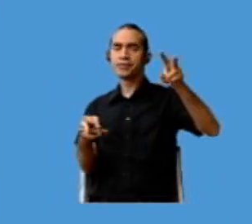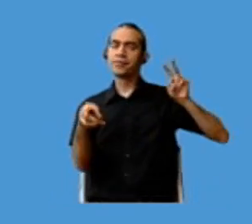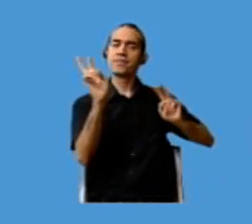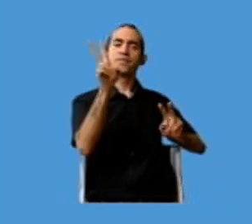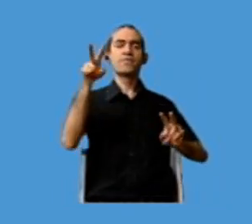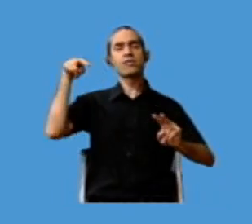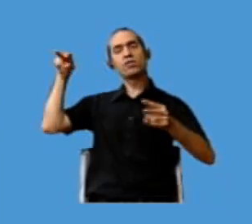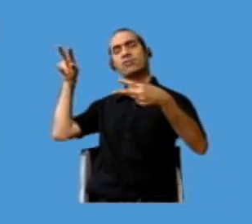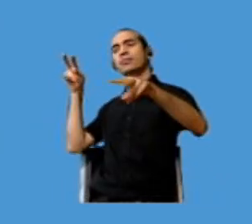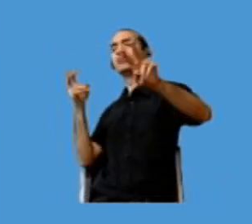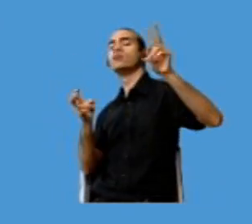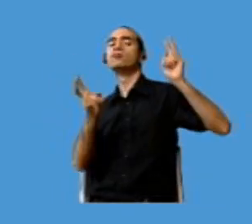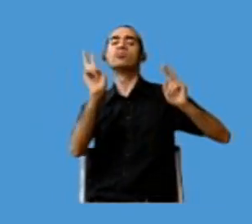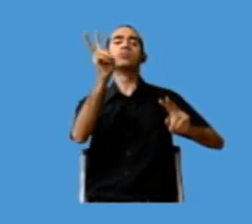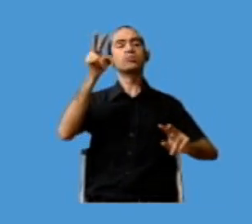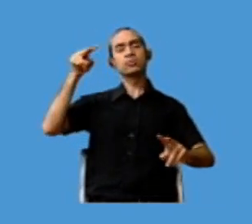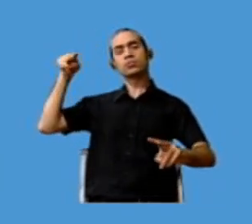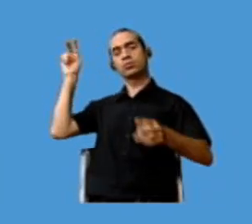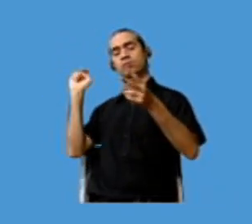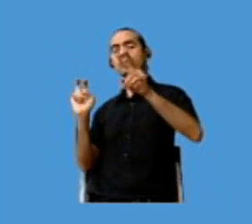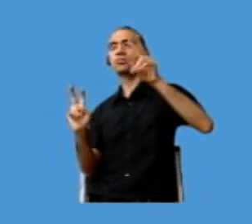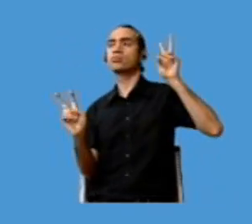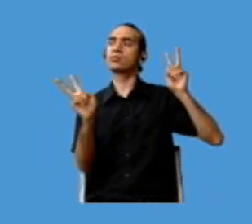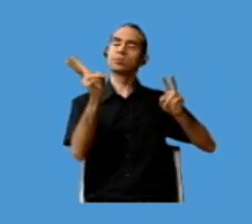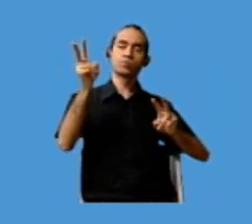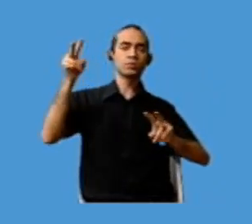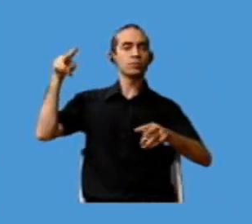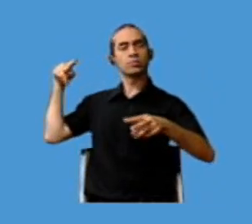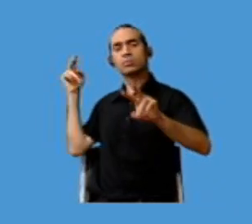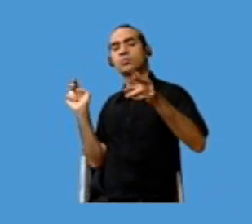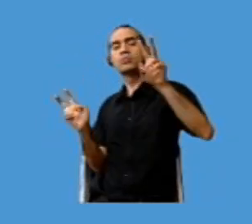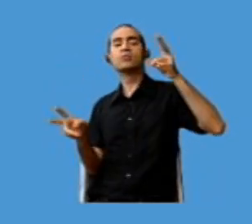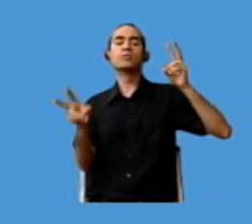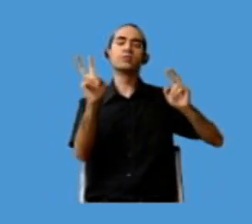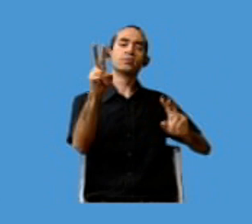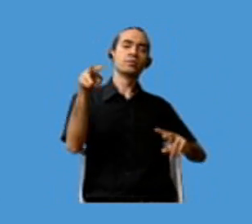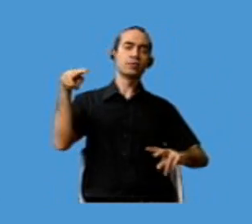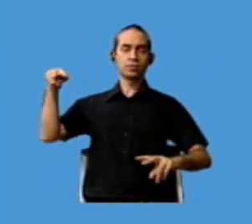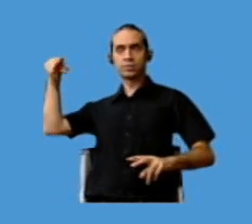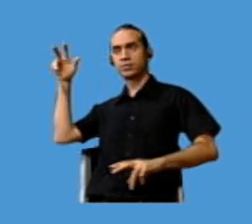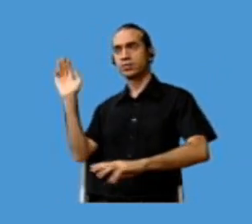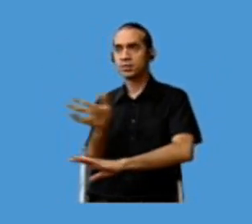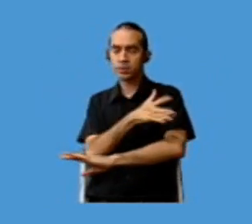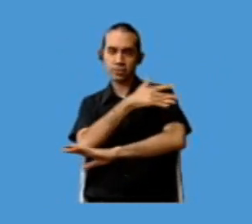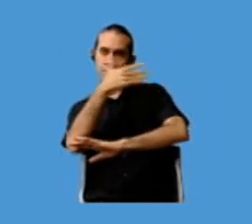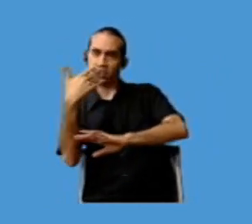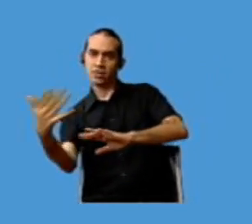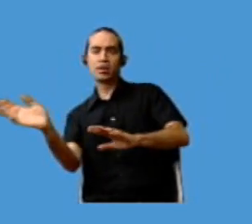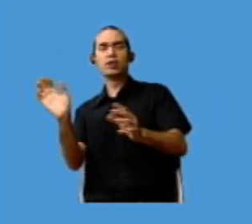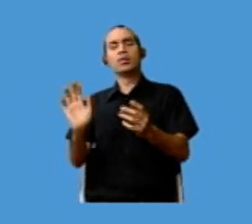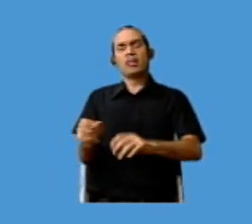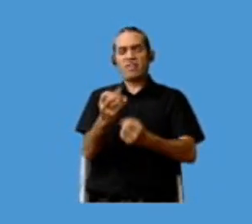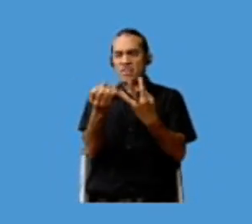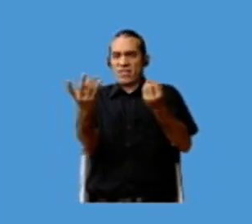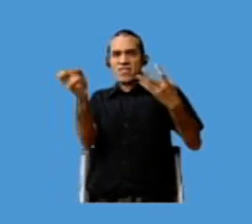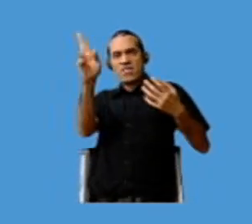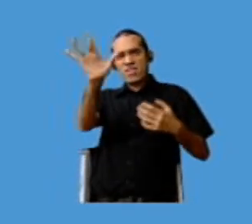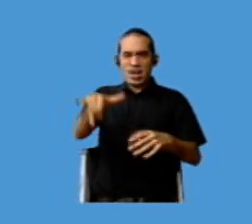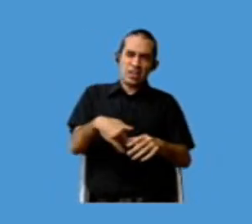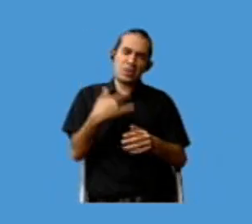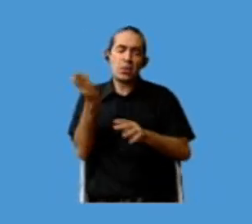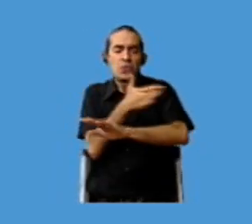Revival, revival, diddle, diddle, diddle, diddle, dee. A very, very, very, very